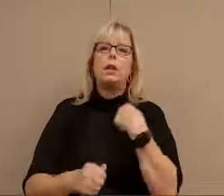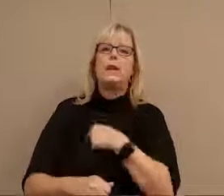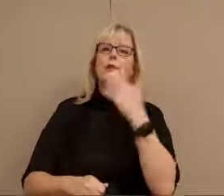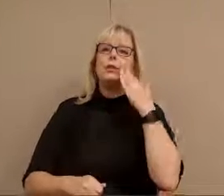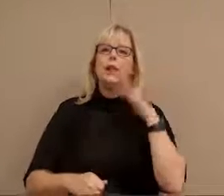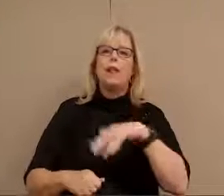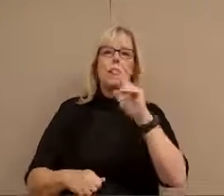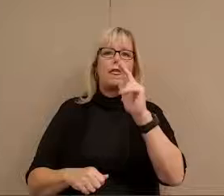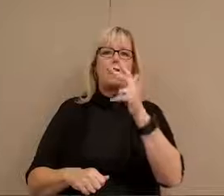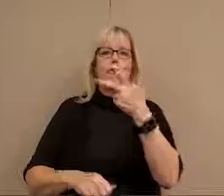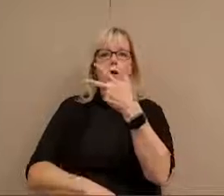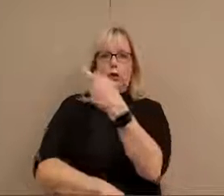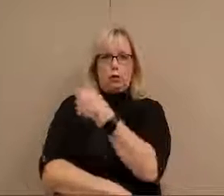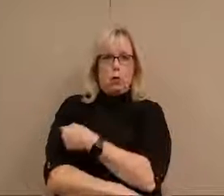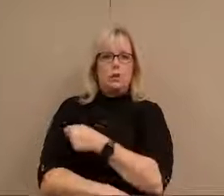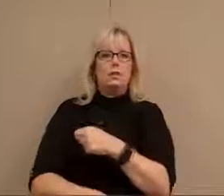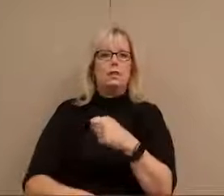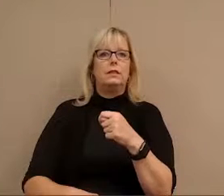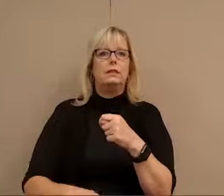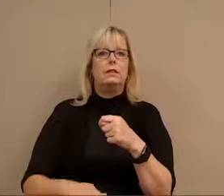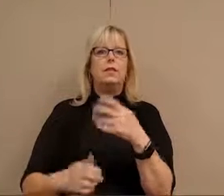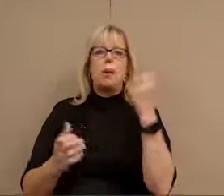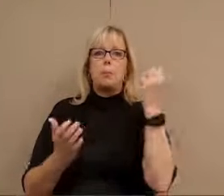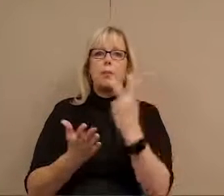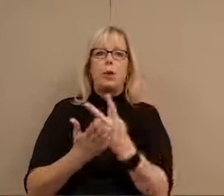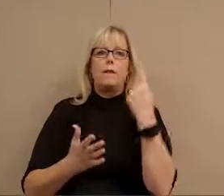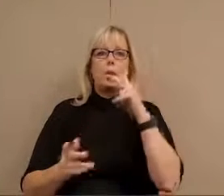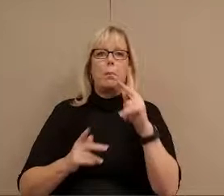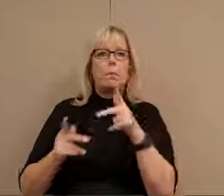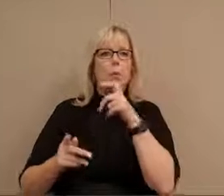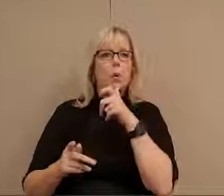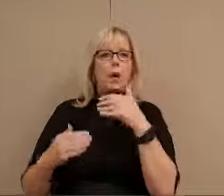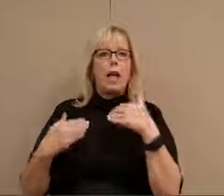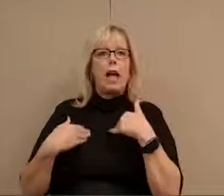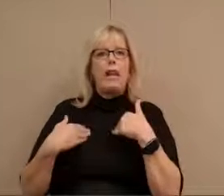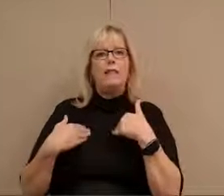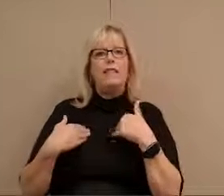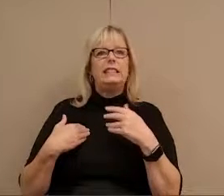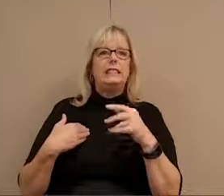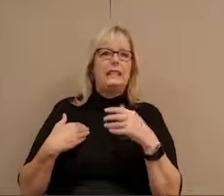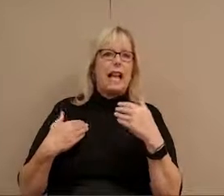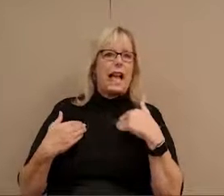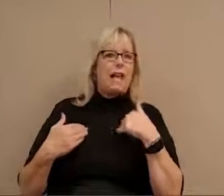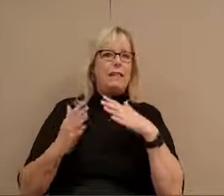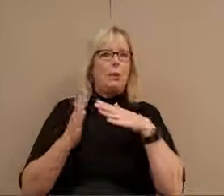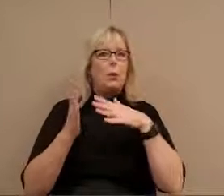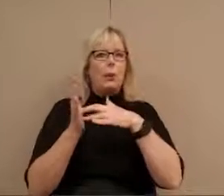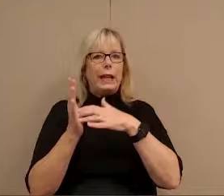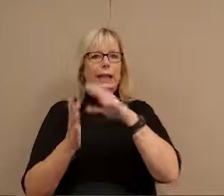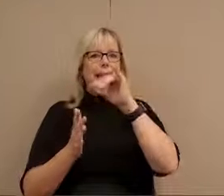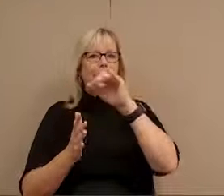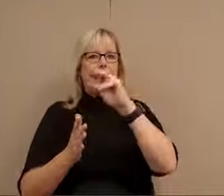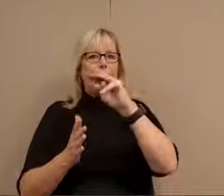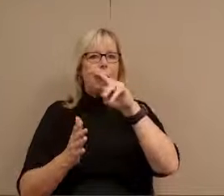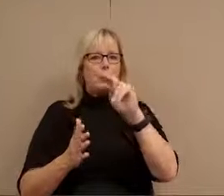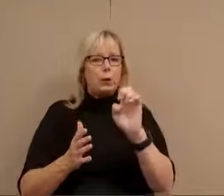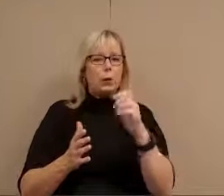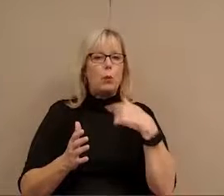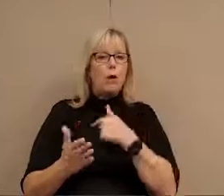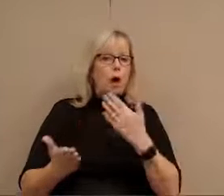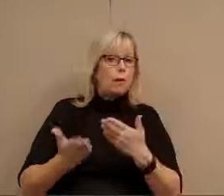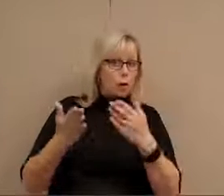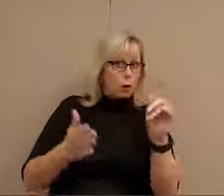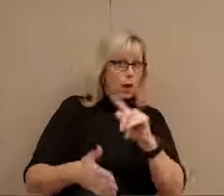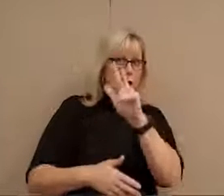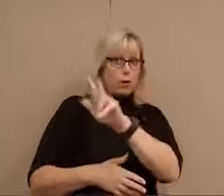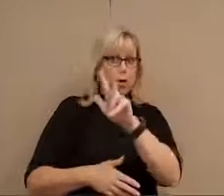the 3rd dose of vaccine has been approved for individuals who are moderately or severely immunocompromised. We are offering that at our 330